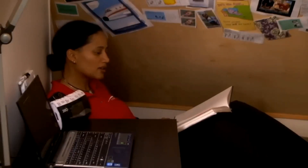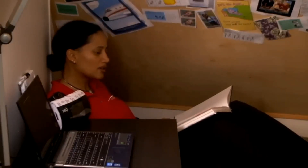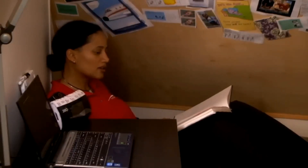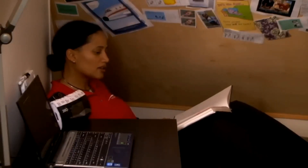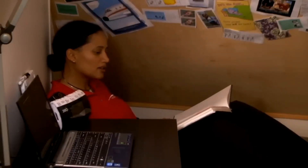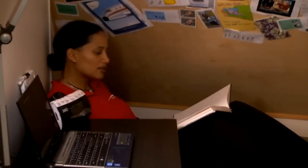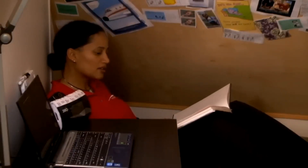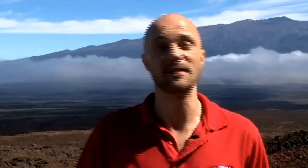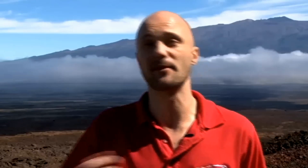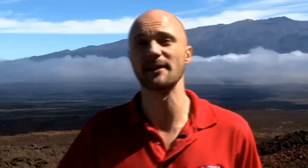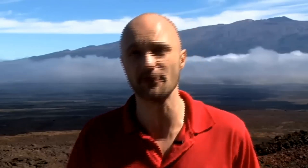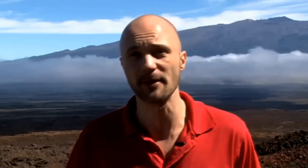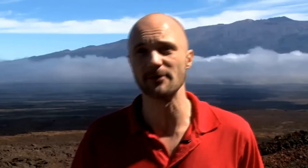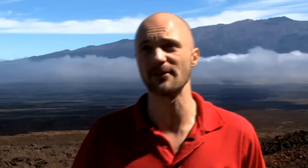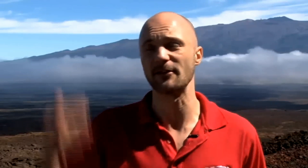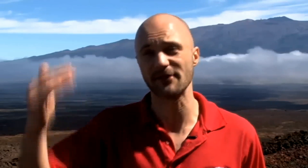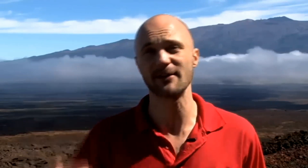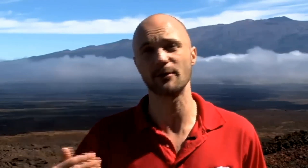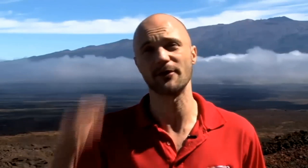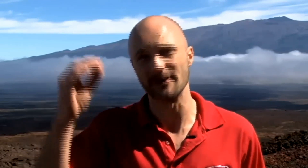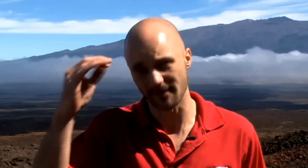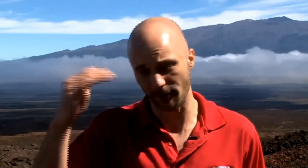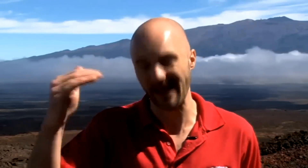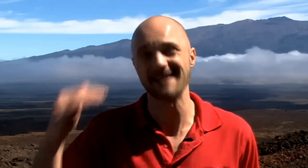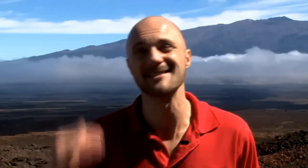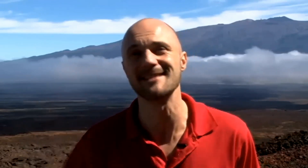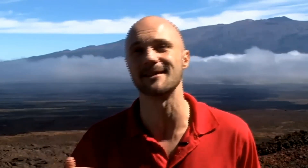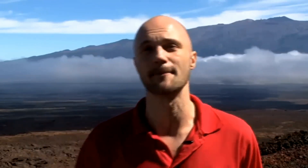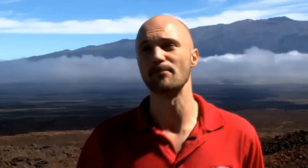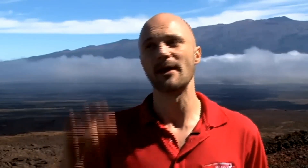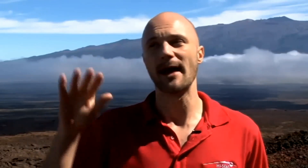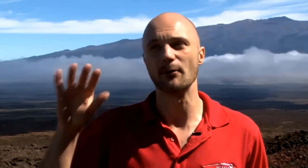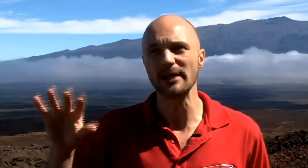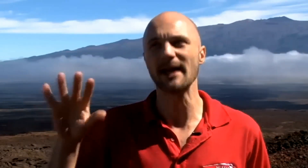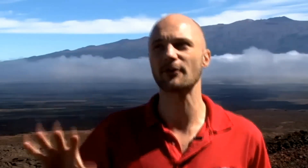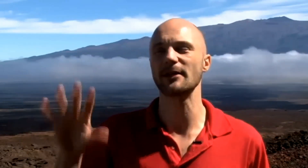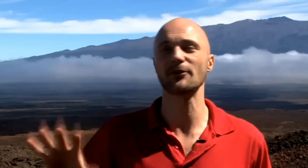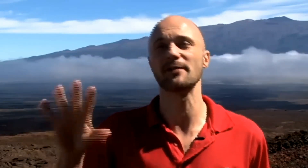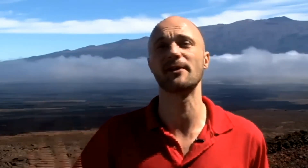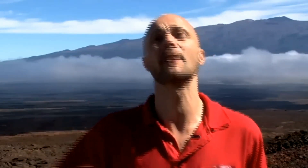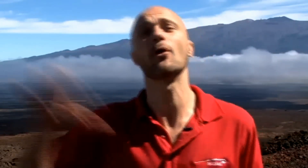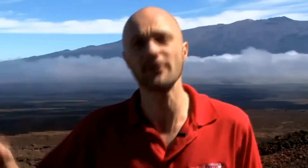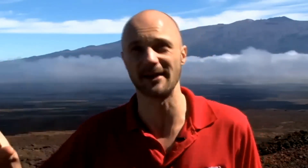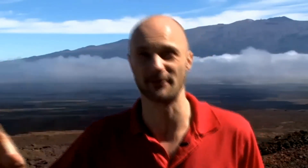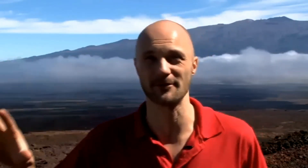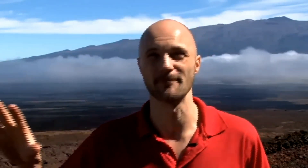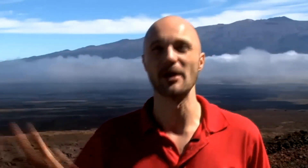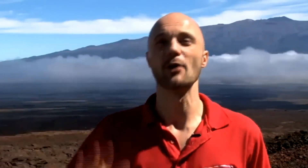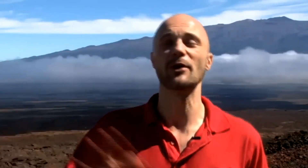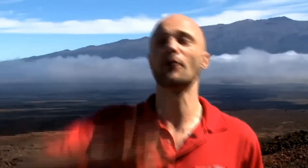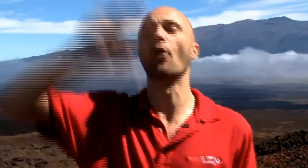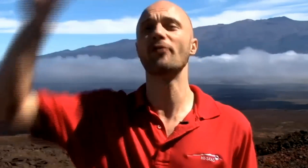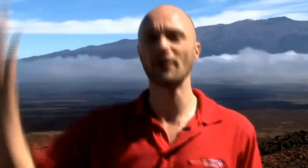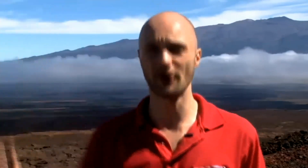They carry out predefined experiments, and they're scheduled or planned in detail. And we actually got to define our own